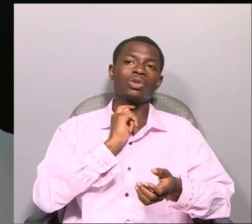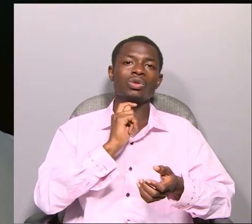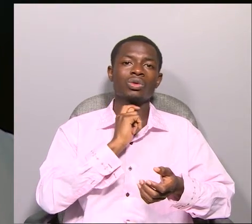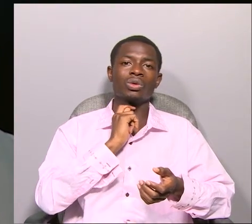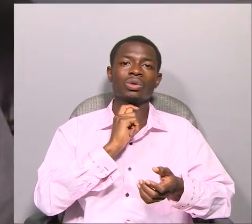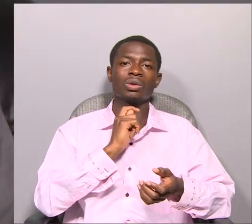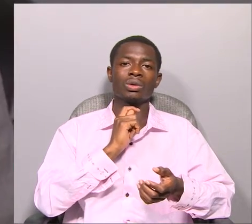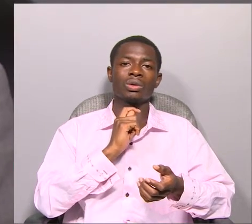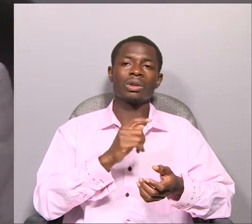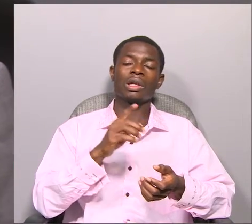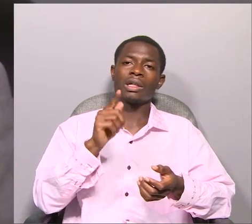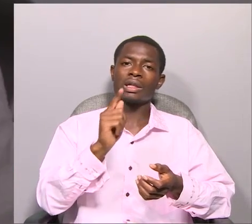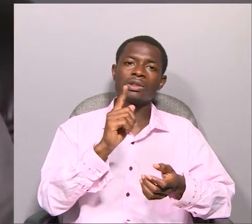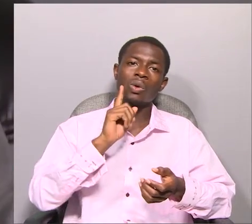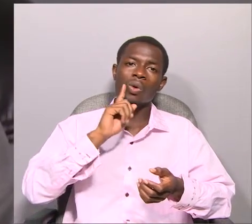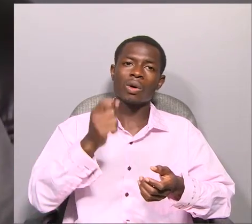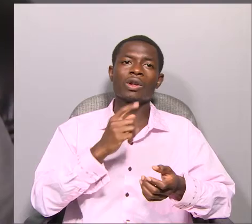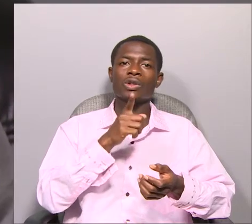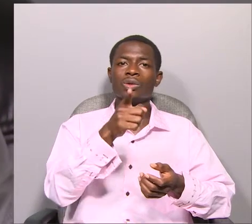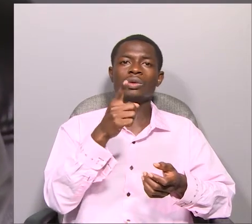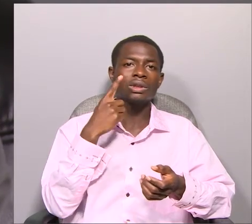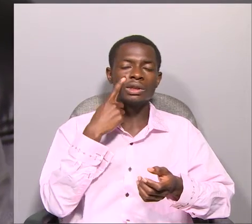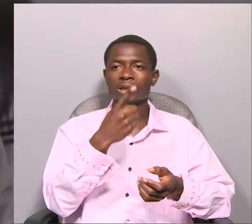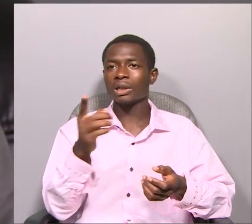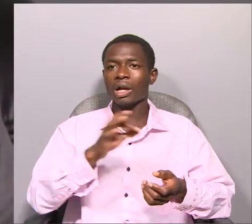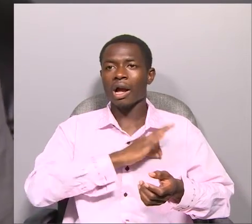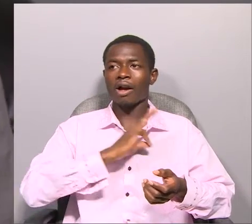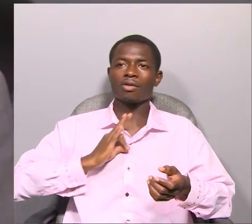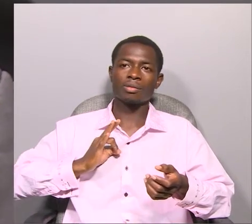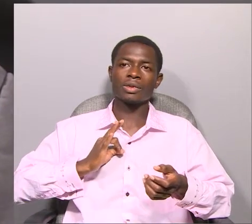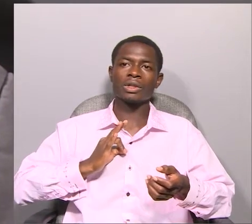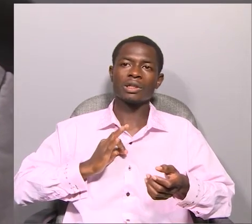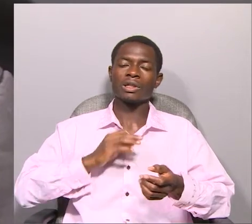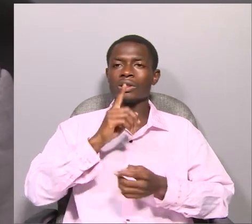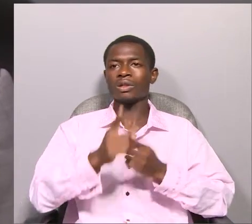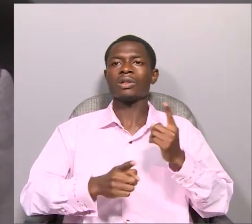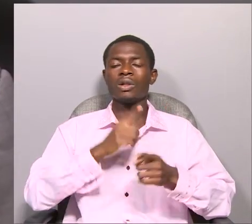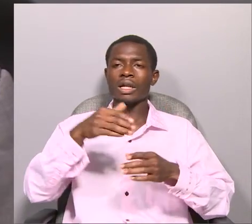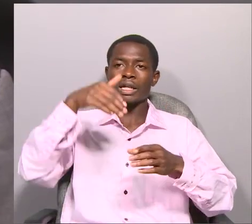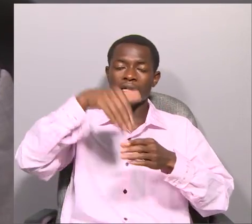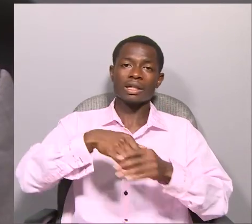are seeing government is even saying, even those